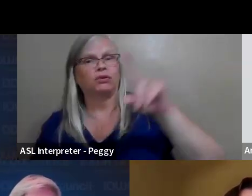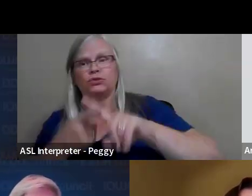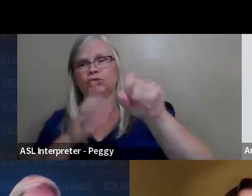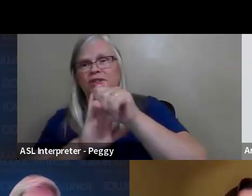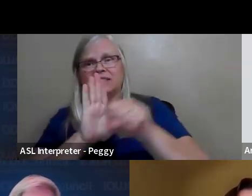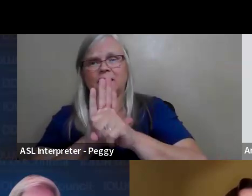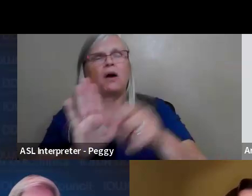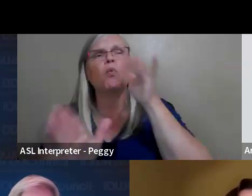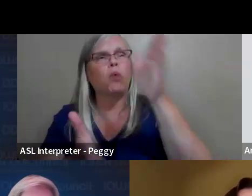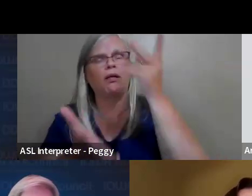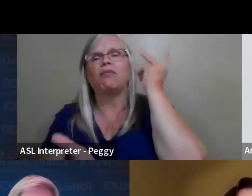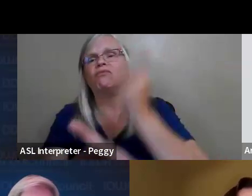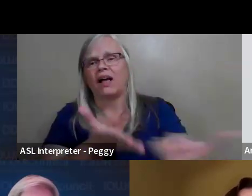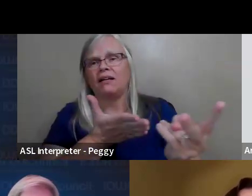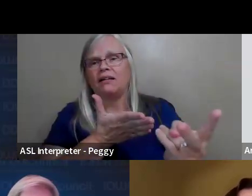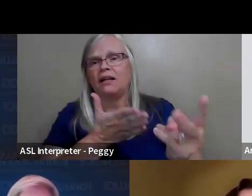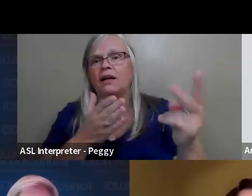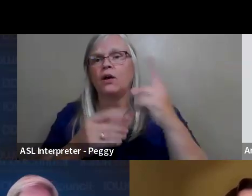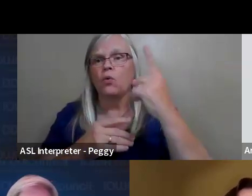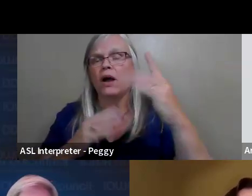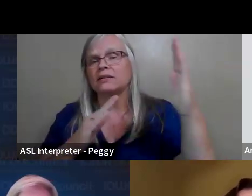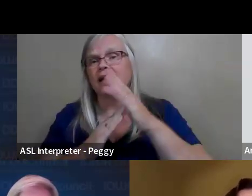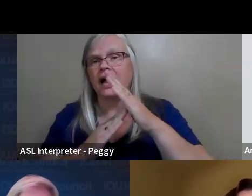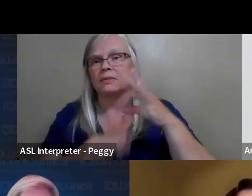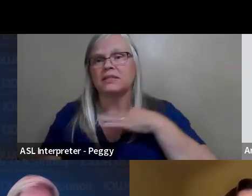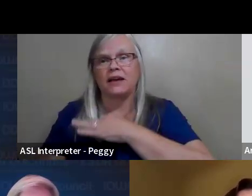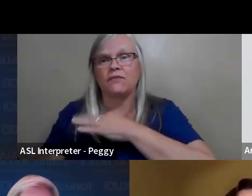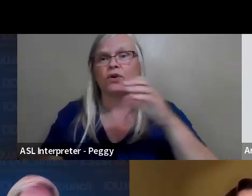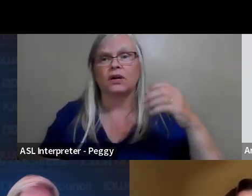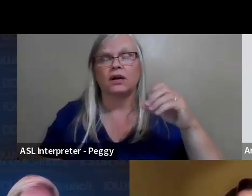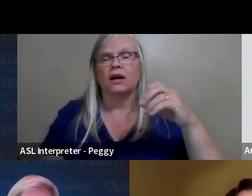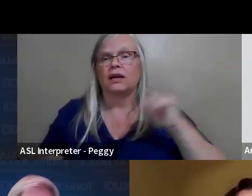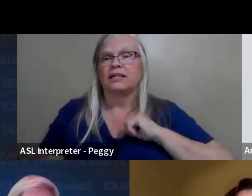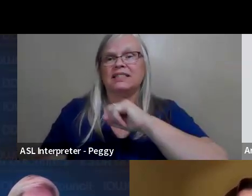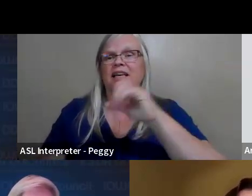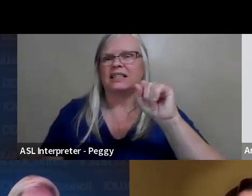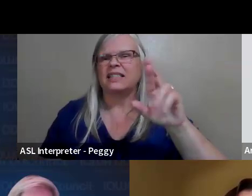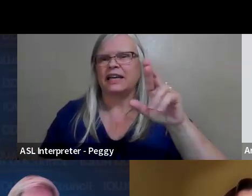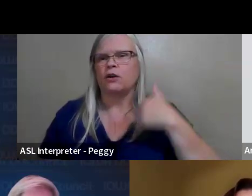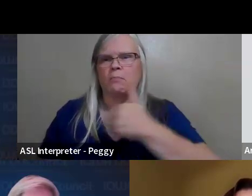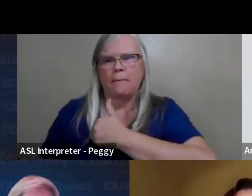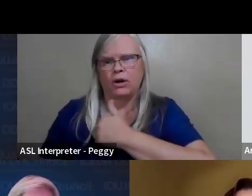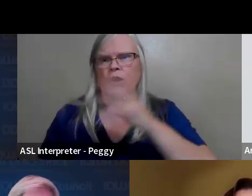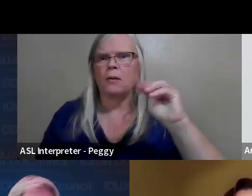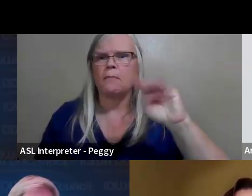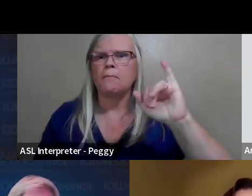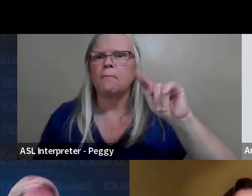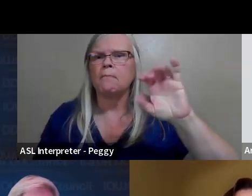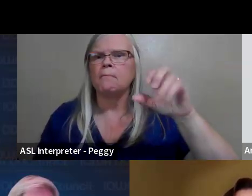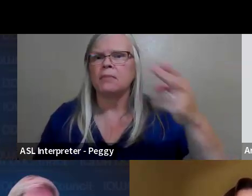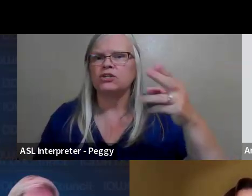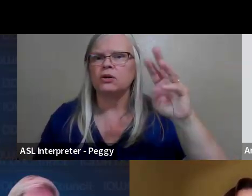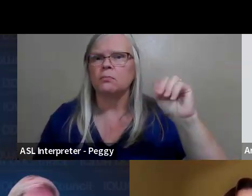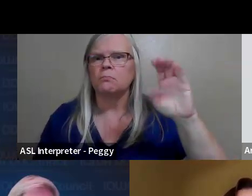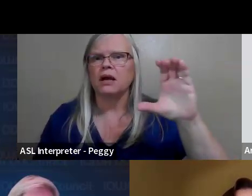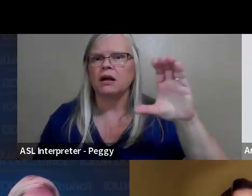doomed to fail. A top staffer for a senior member of Congress, Mitch McConnell's staffer, we pointed this out